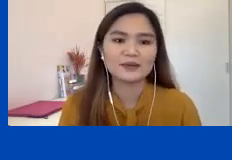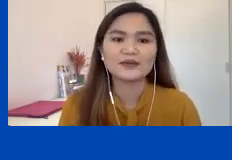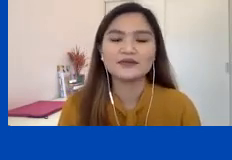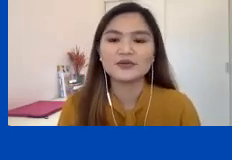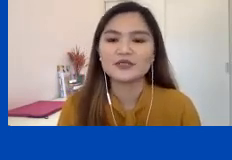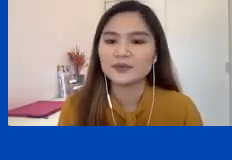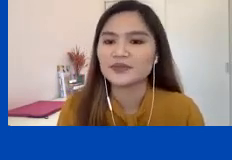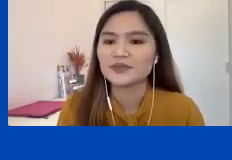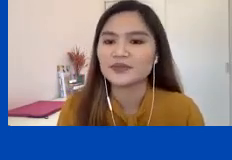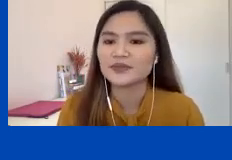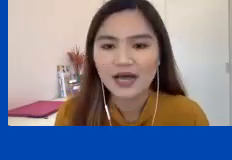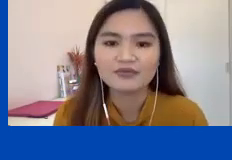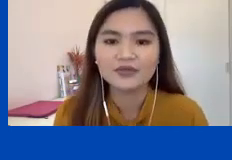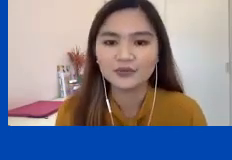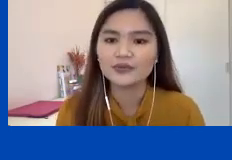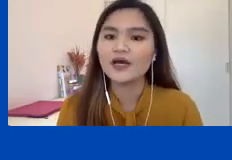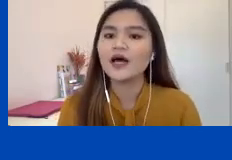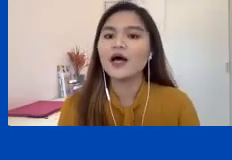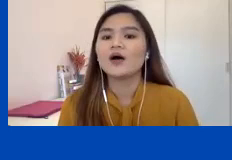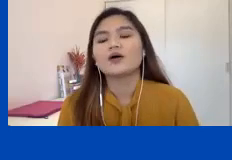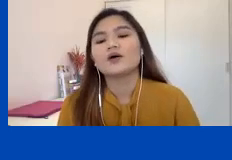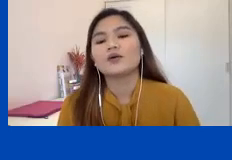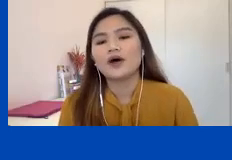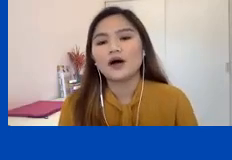mga resource person for this afternoon,